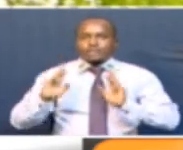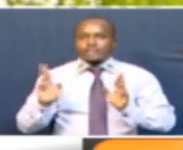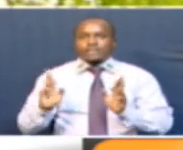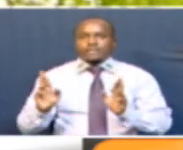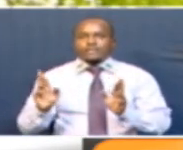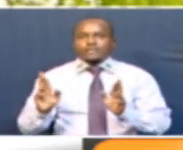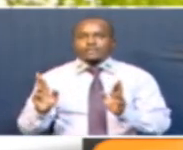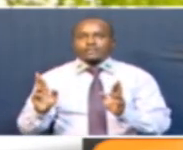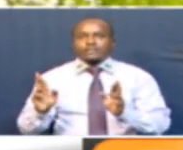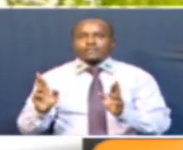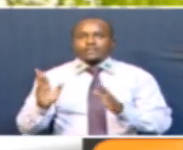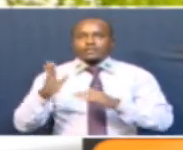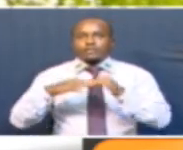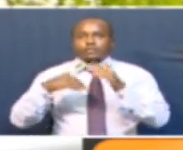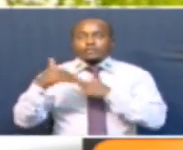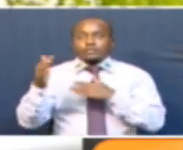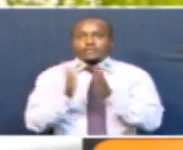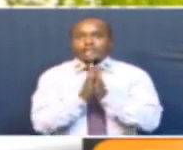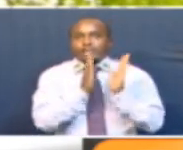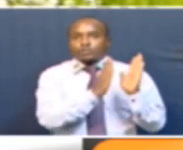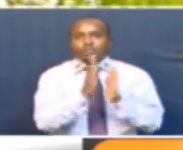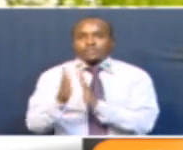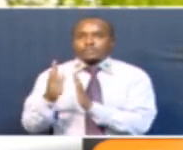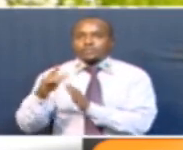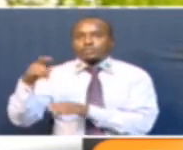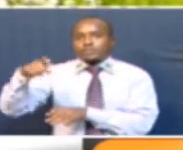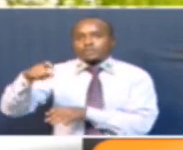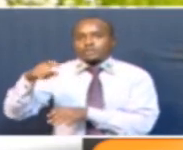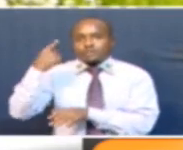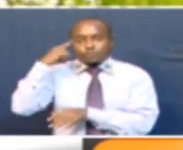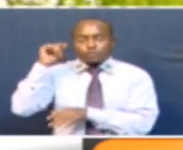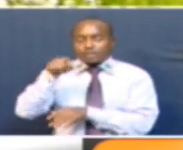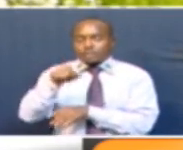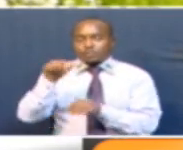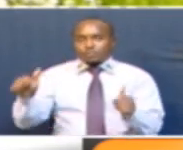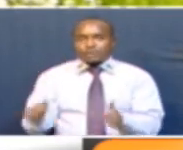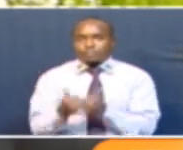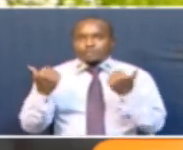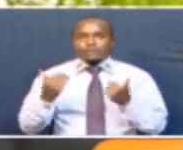the kind of infrastructure and logistics that is needed for that kind of thing to happen at the moment.